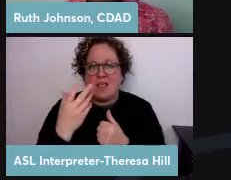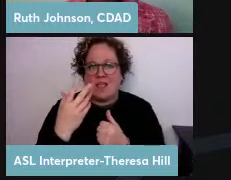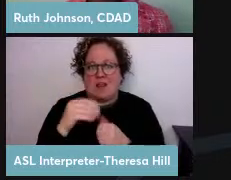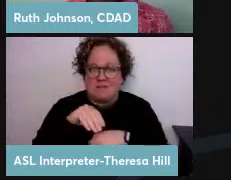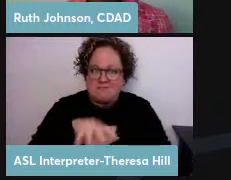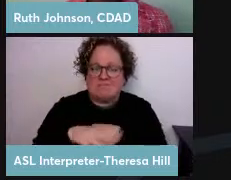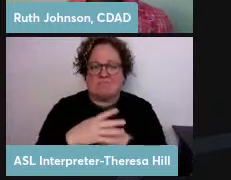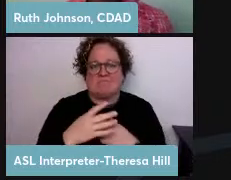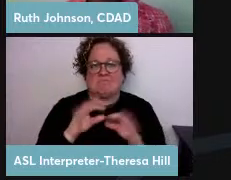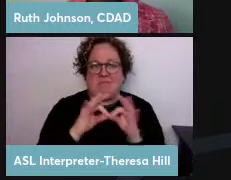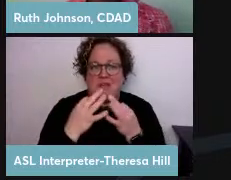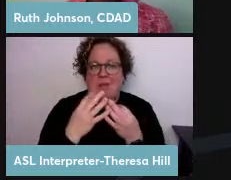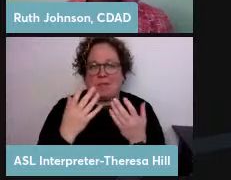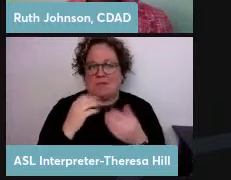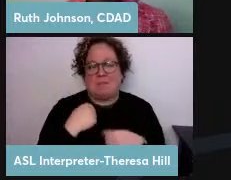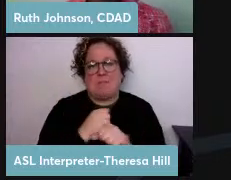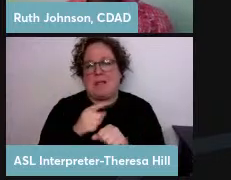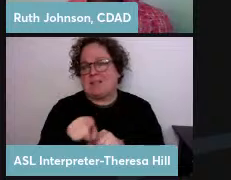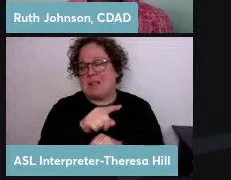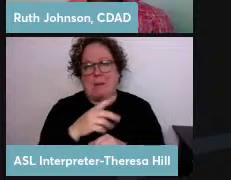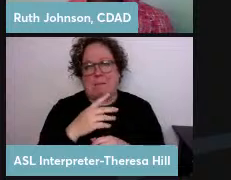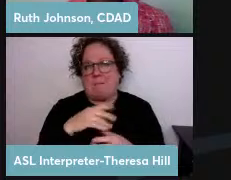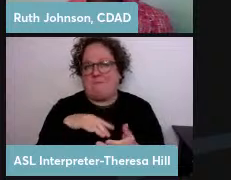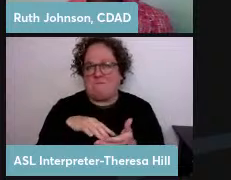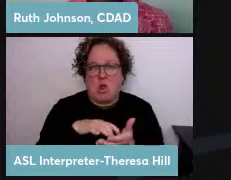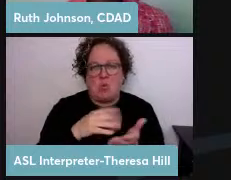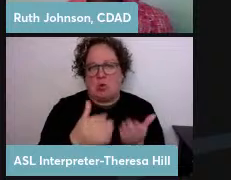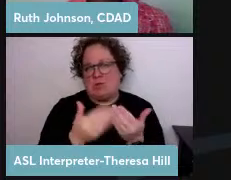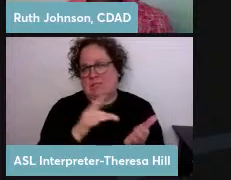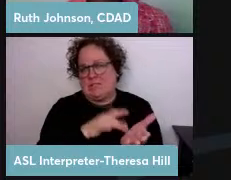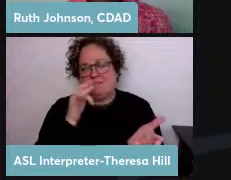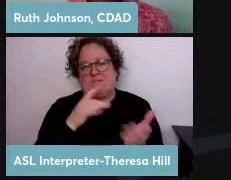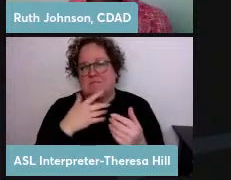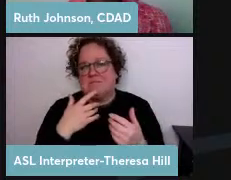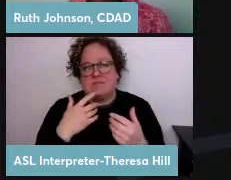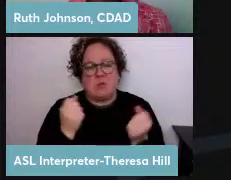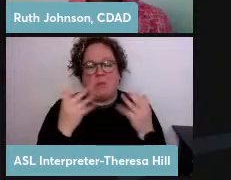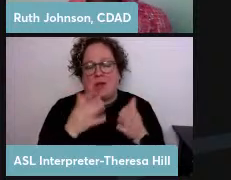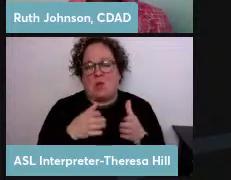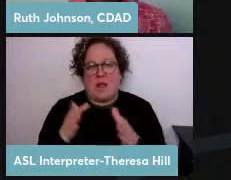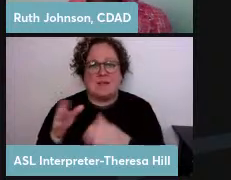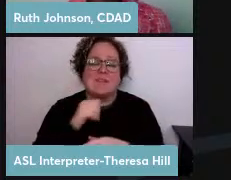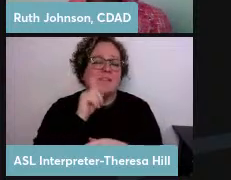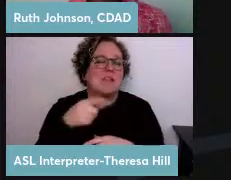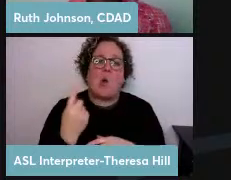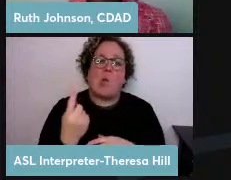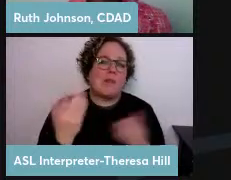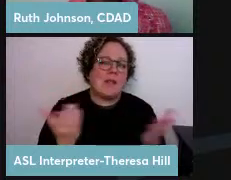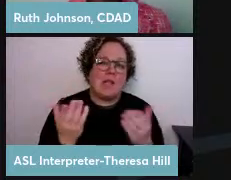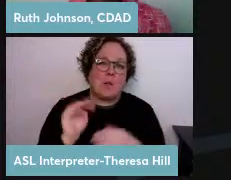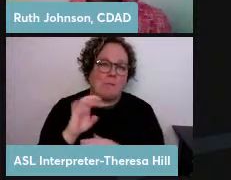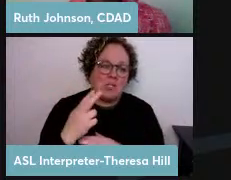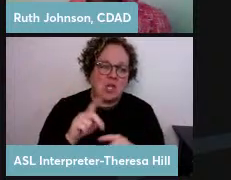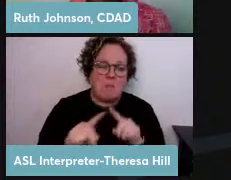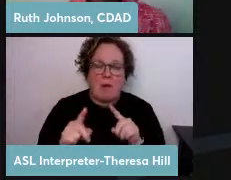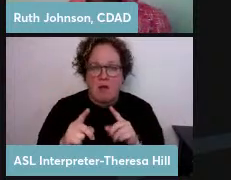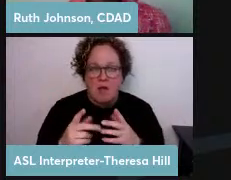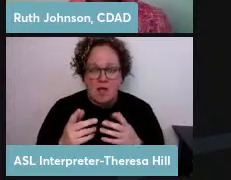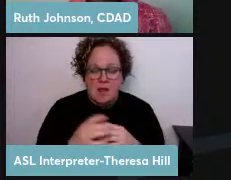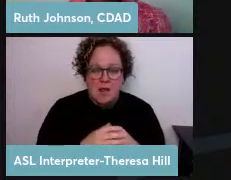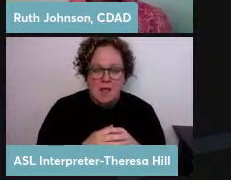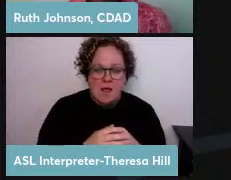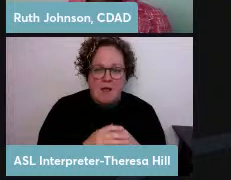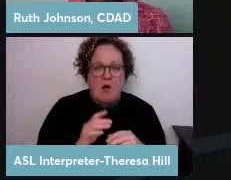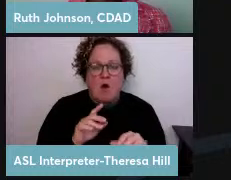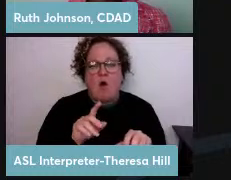many ways. And so, what we see in Michigan, and it's not unique to Michigan, but across the state, across the